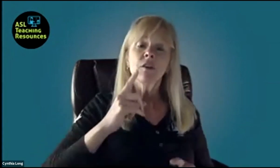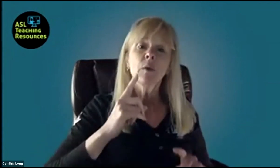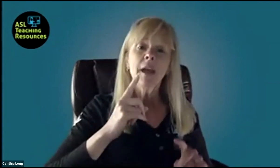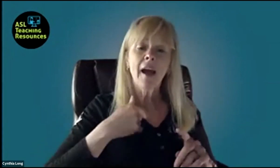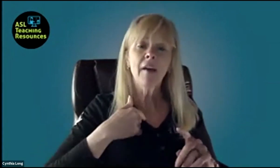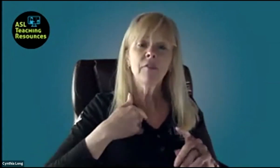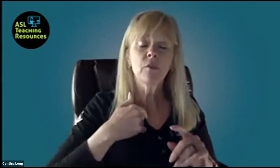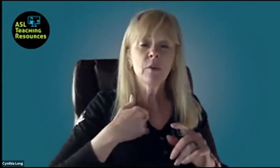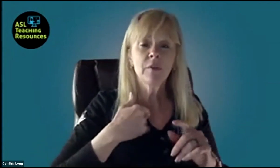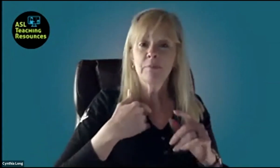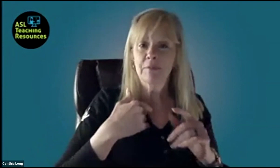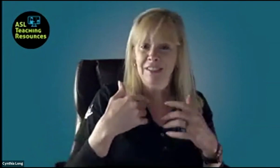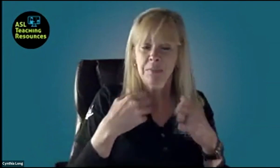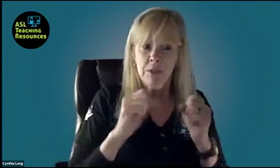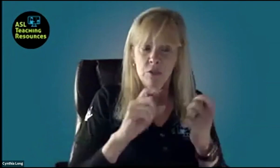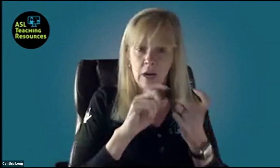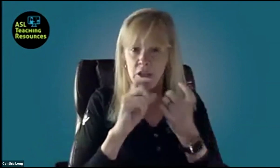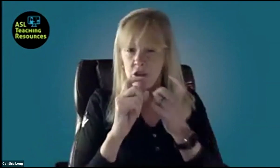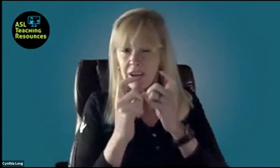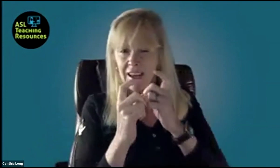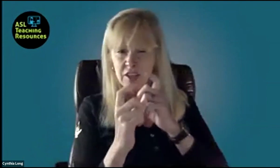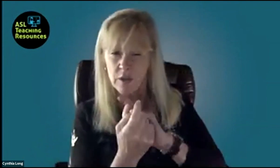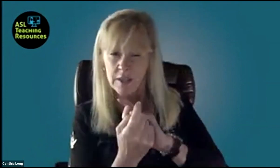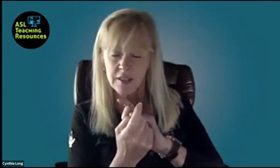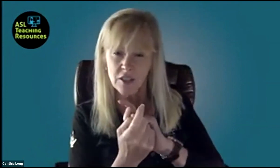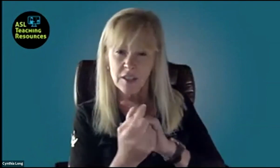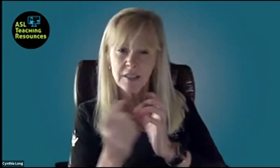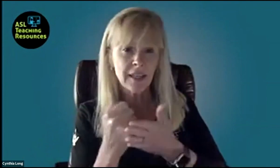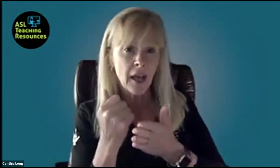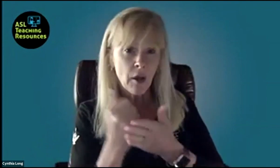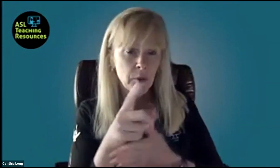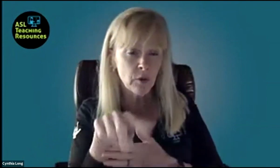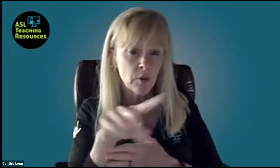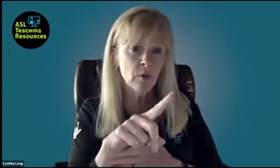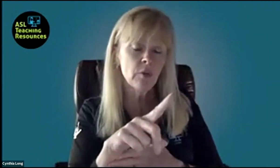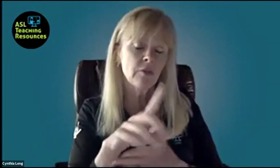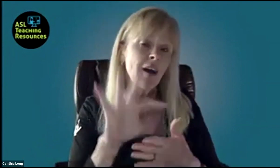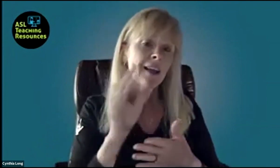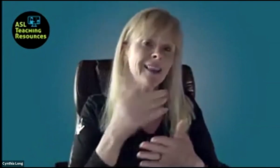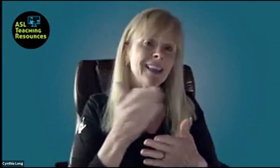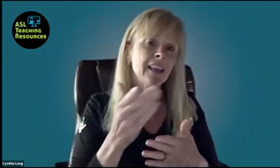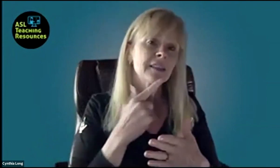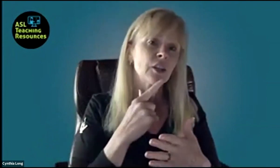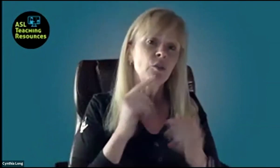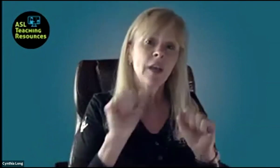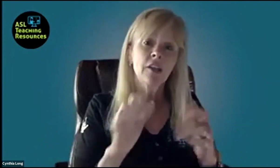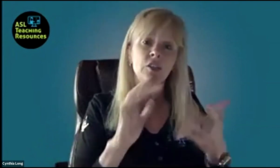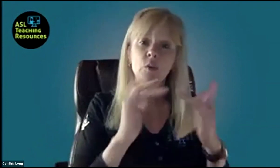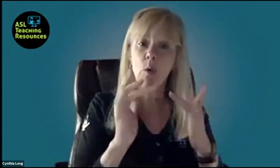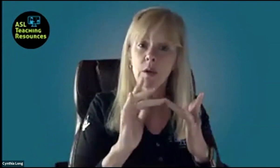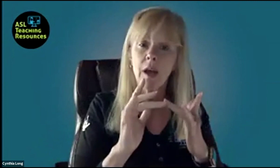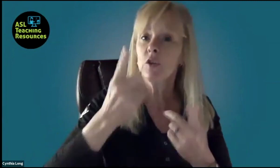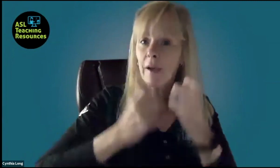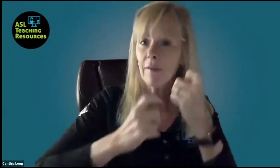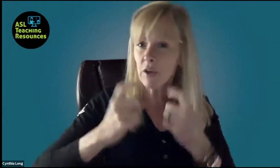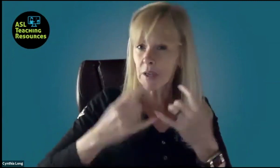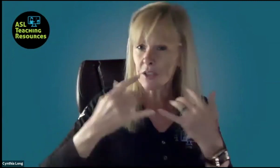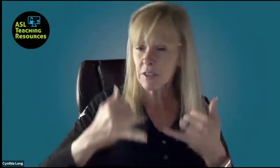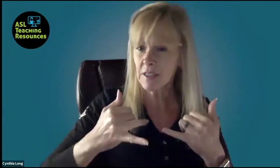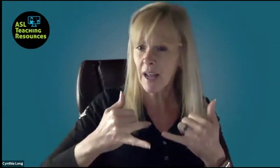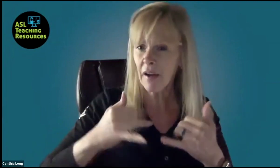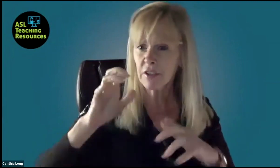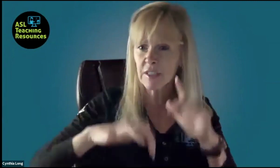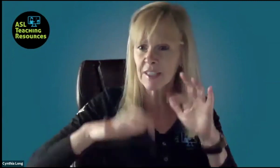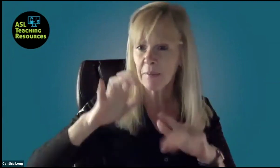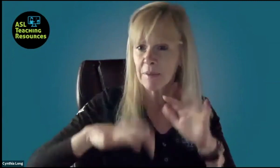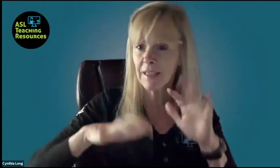Okay, so we've just been trying to kind of transition to help you find things that you can do online. If you have any